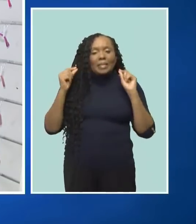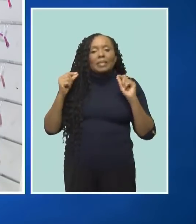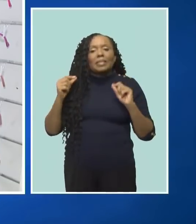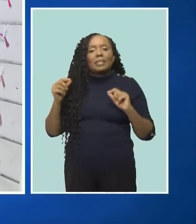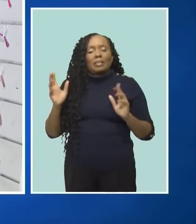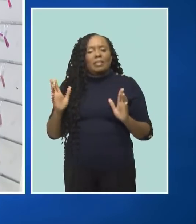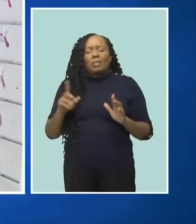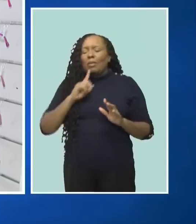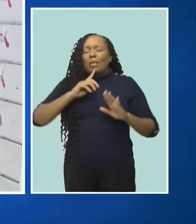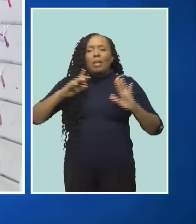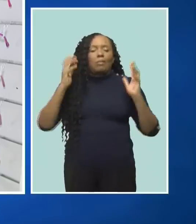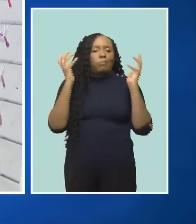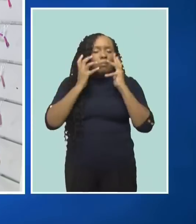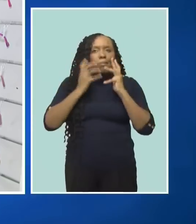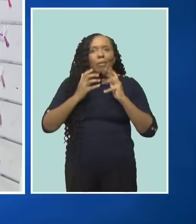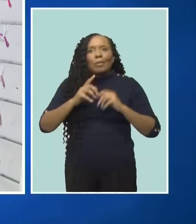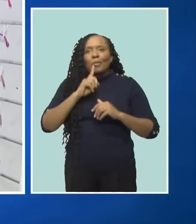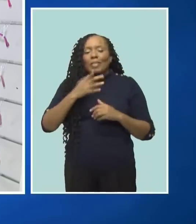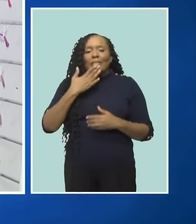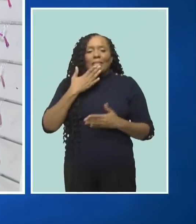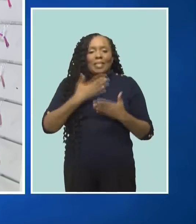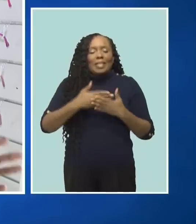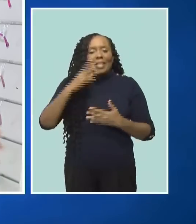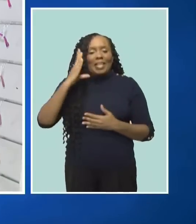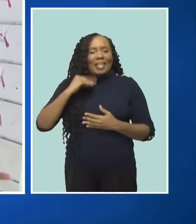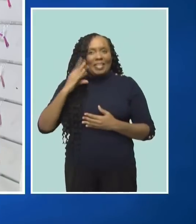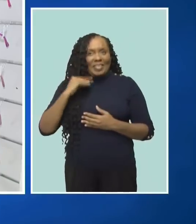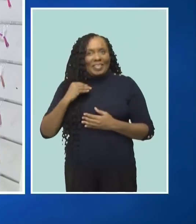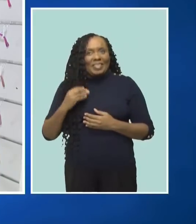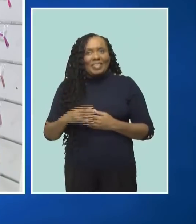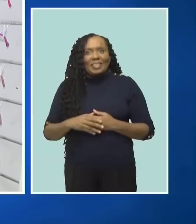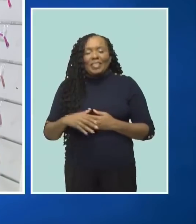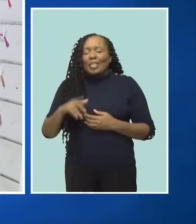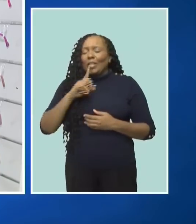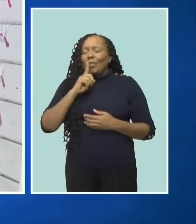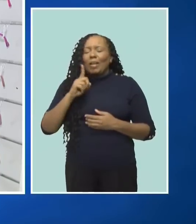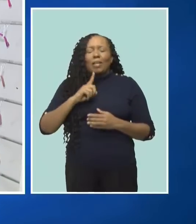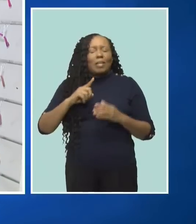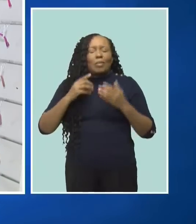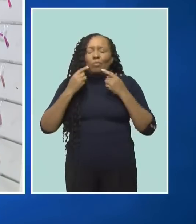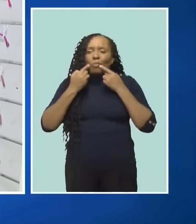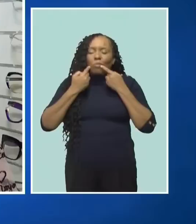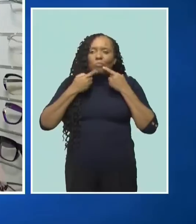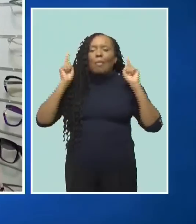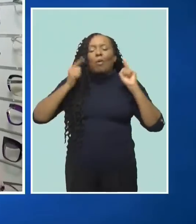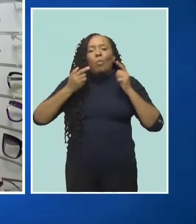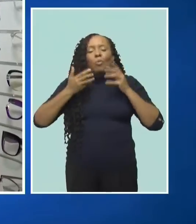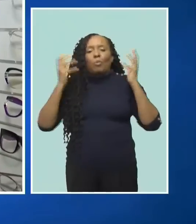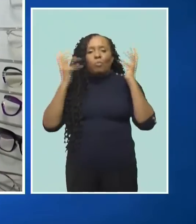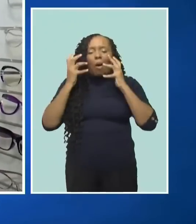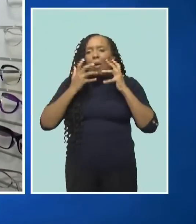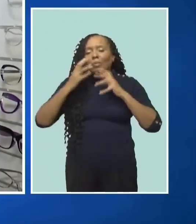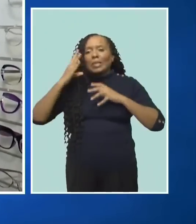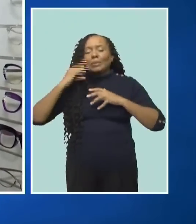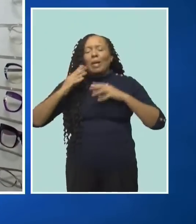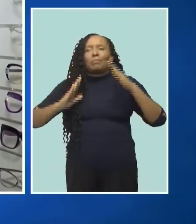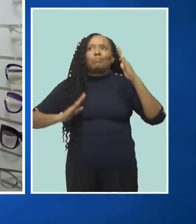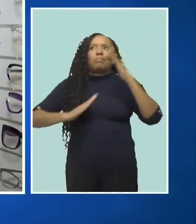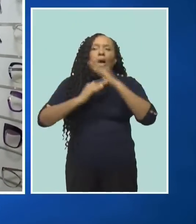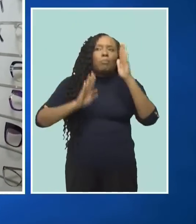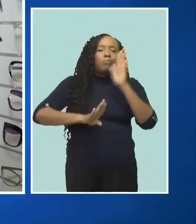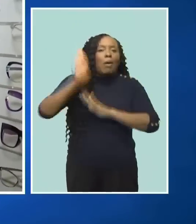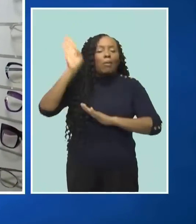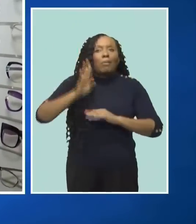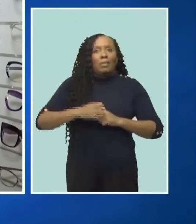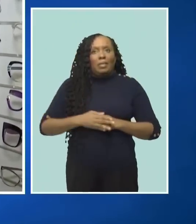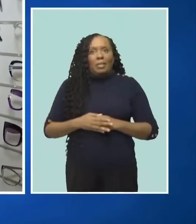that was amazing. That was a really good experience, like beyond grateful for that experience. Ms. Brathwaite says there's a high